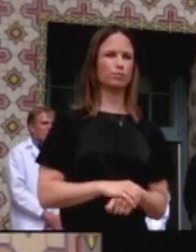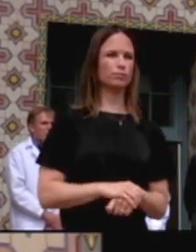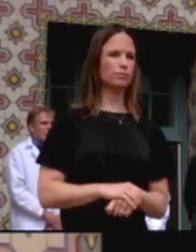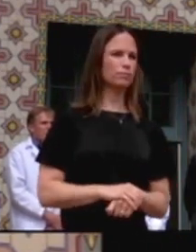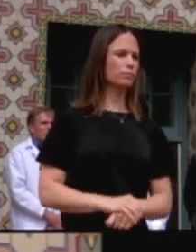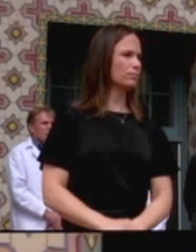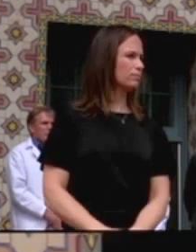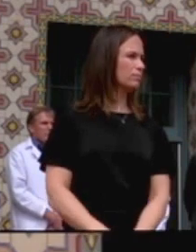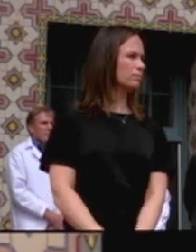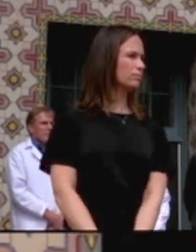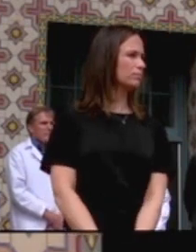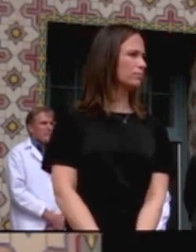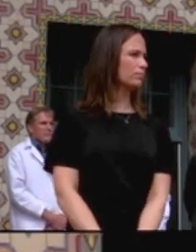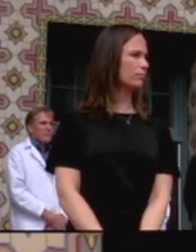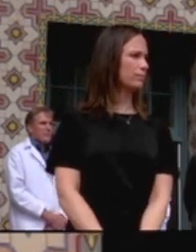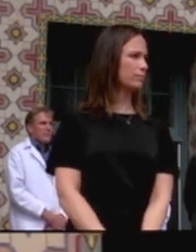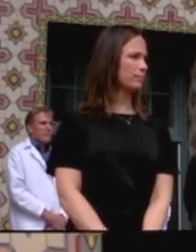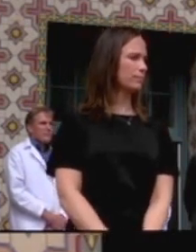Thanks. Okay, thank you. Anybody else want to?